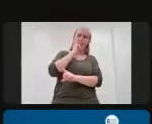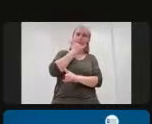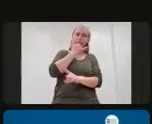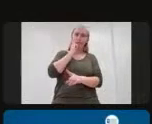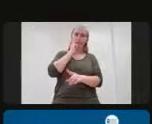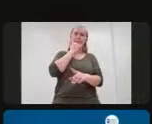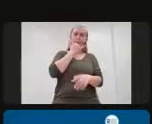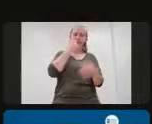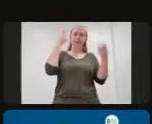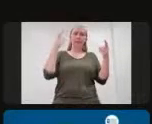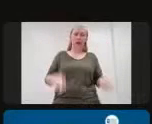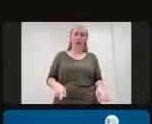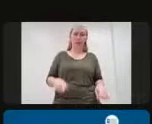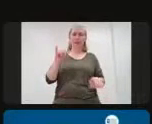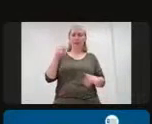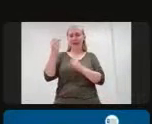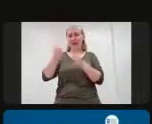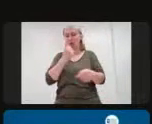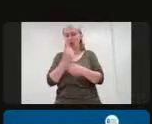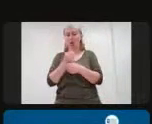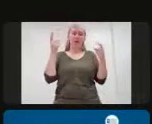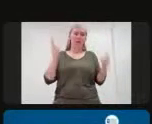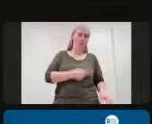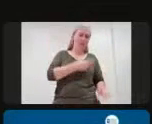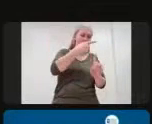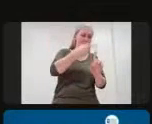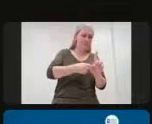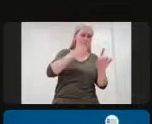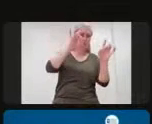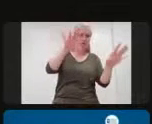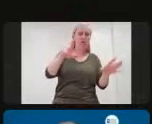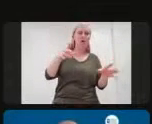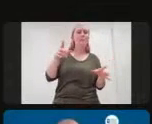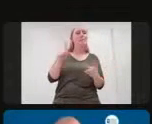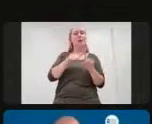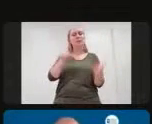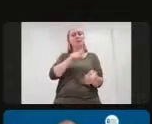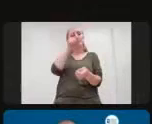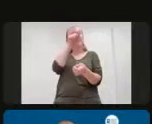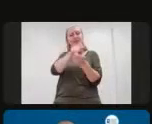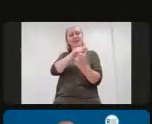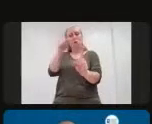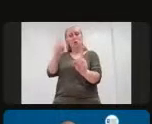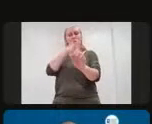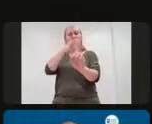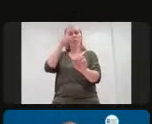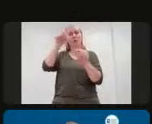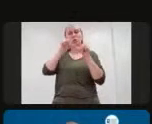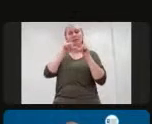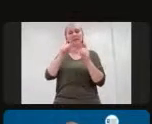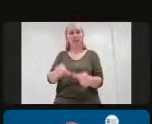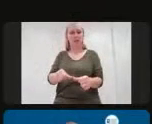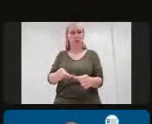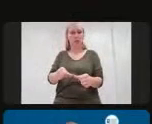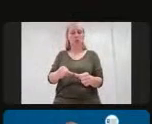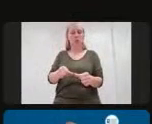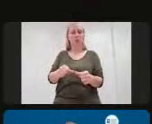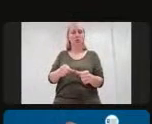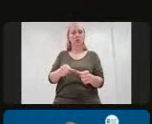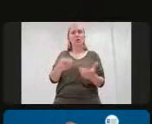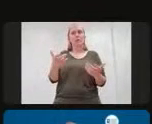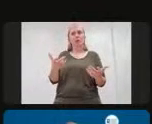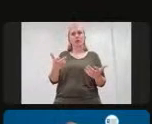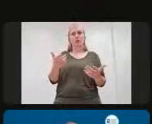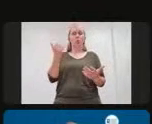that month. But certain goals we need to continue on a multi-year, multi-step. Otherwise, we'll run to the